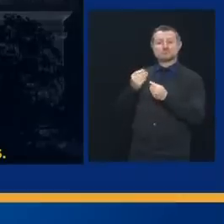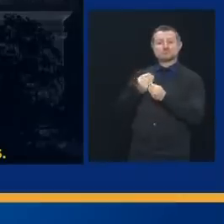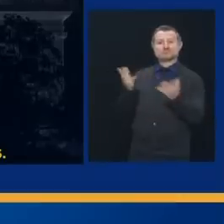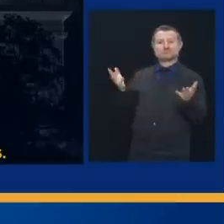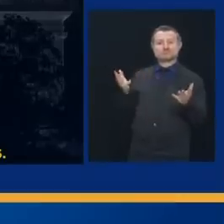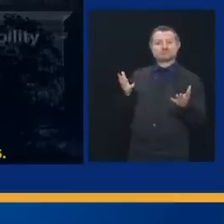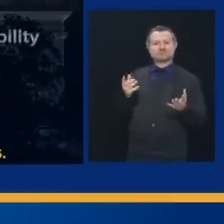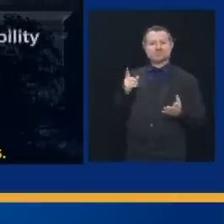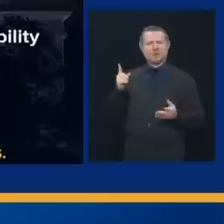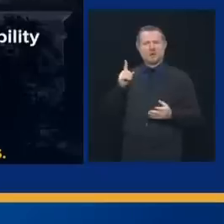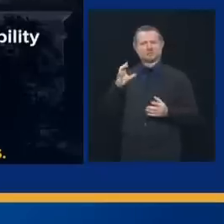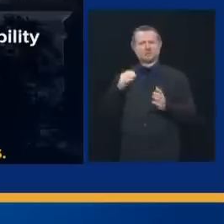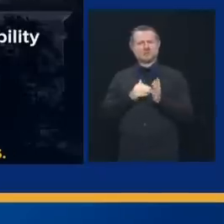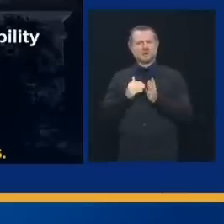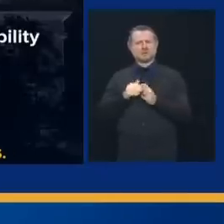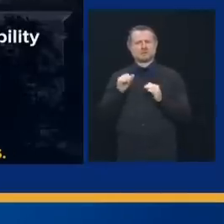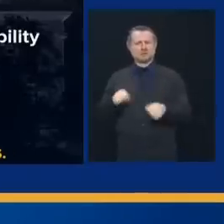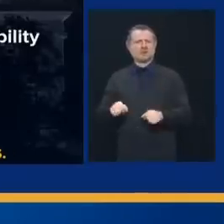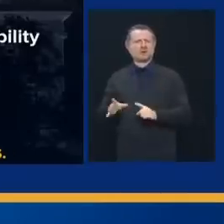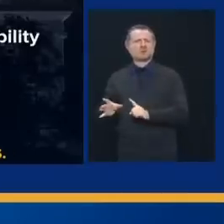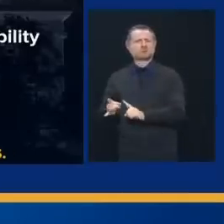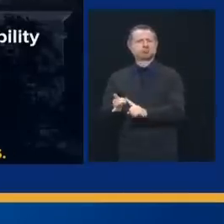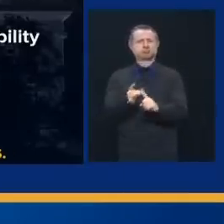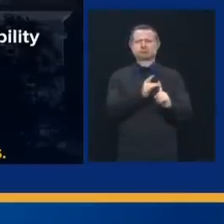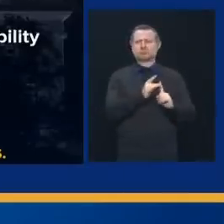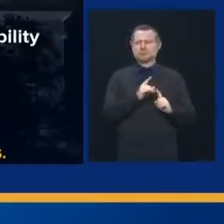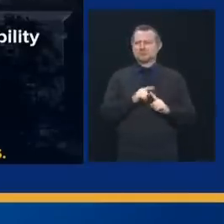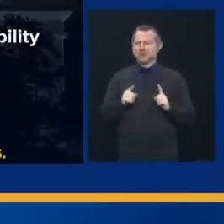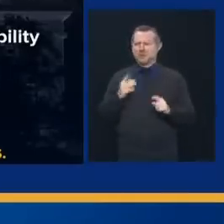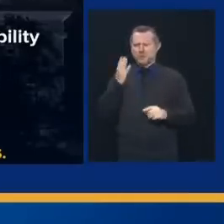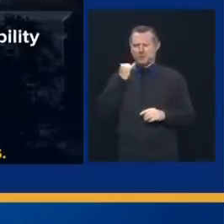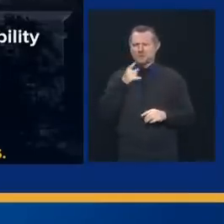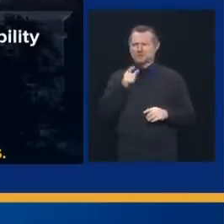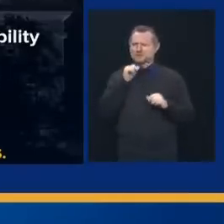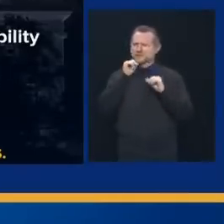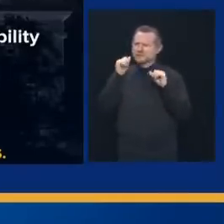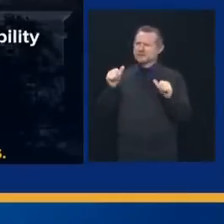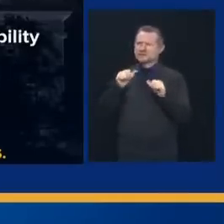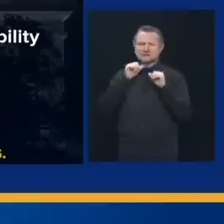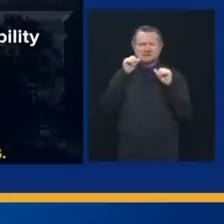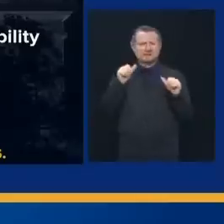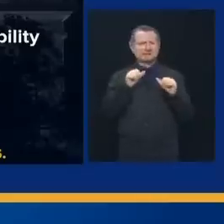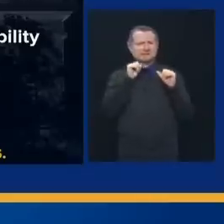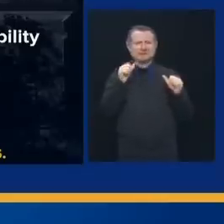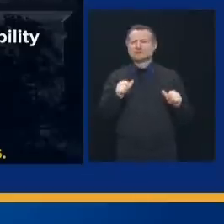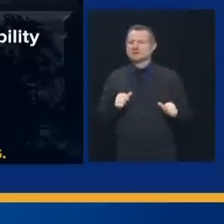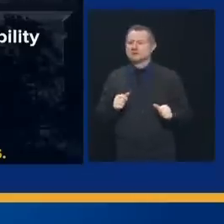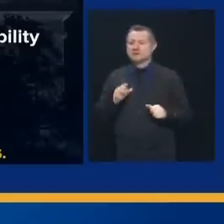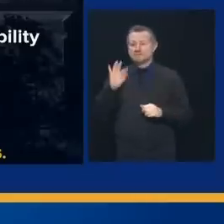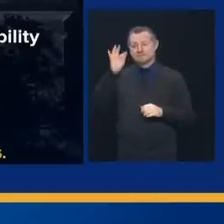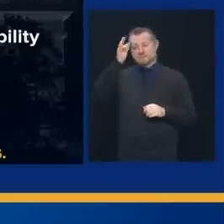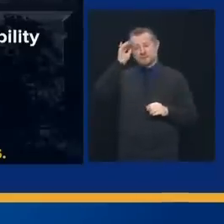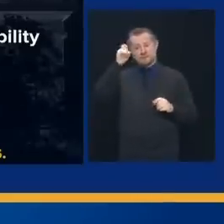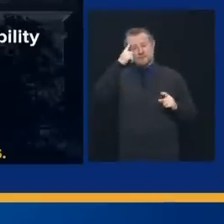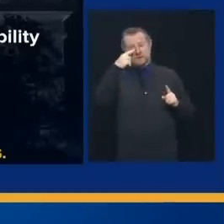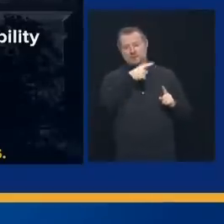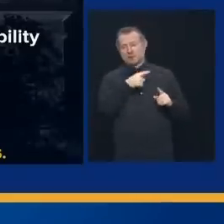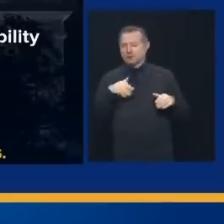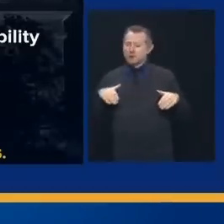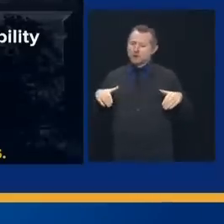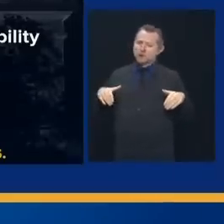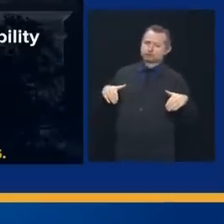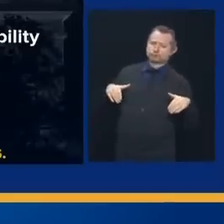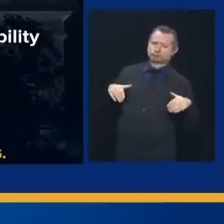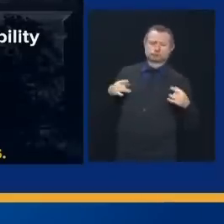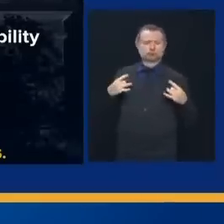they keep denying COVID? Why did the federal government basically abdicate responsibility and leave it